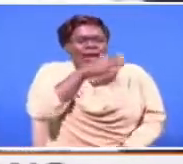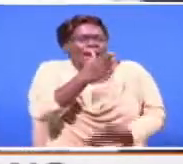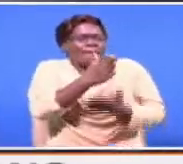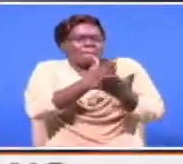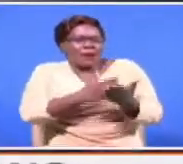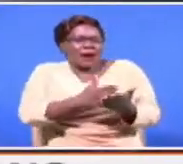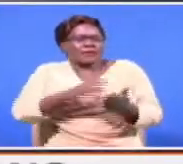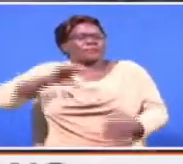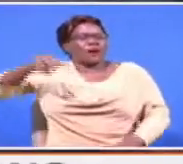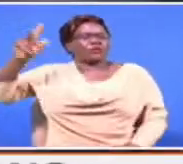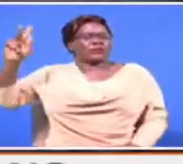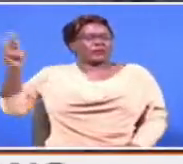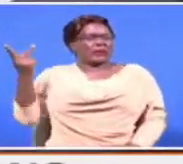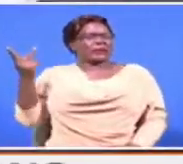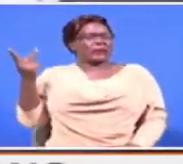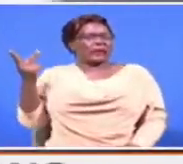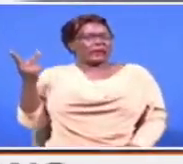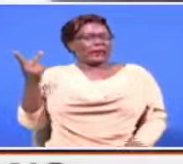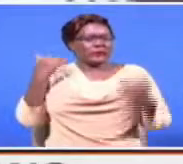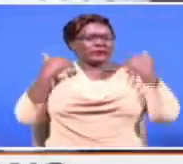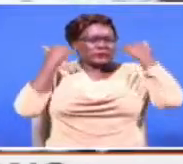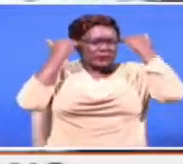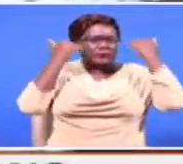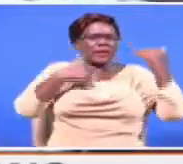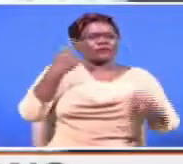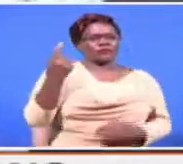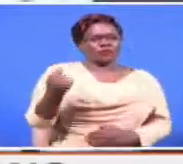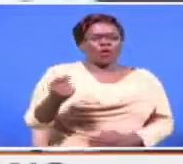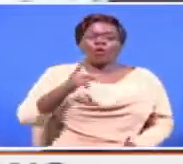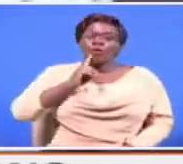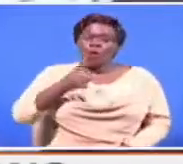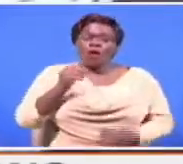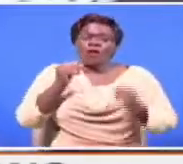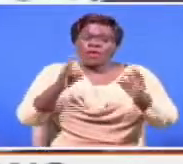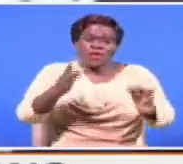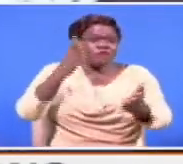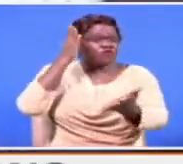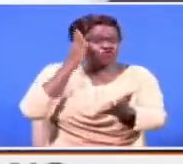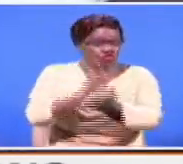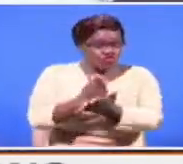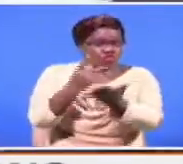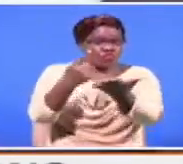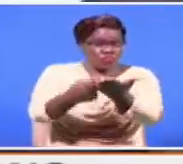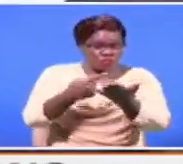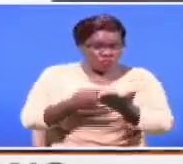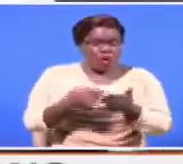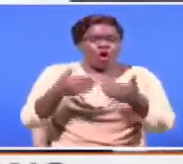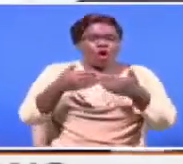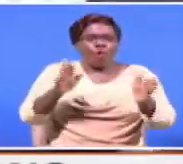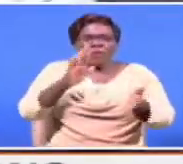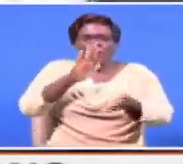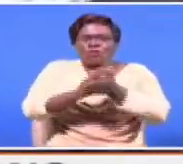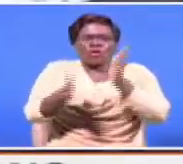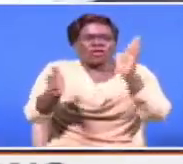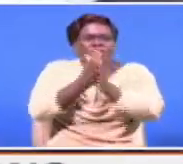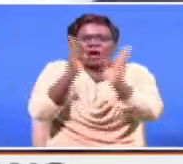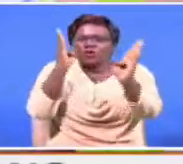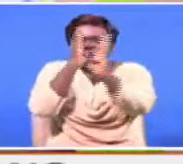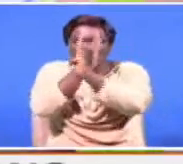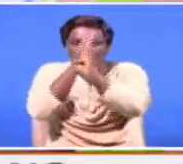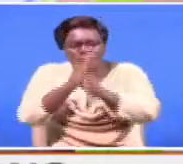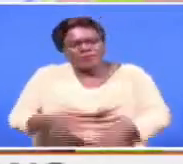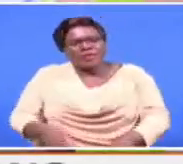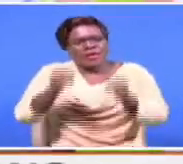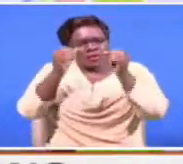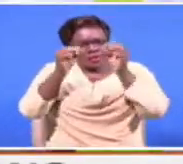of Mount Kenya leaders are already jittery over the move and are warning that if true, it must be done openly without hiding dangerous cards.